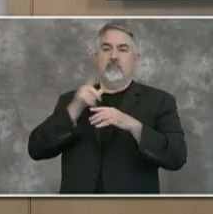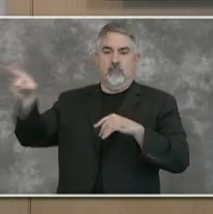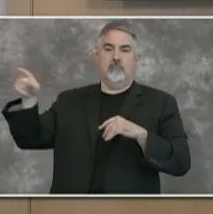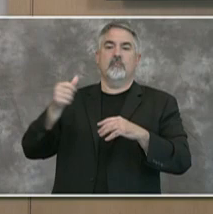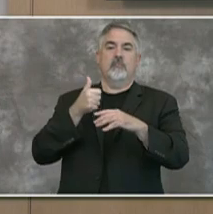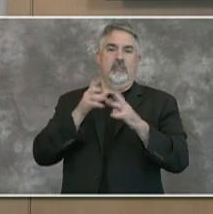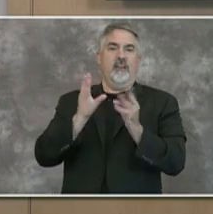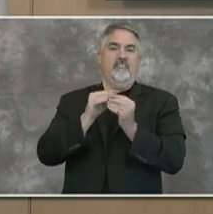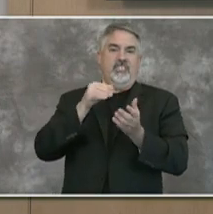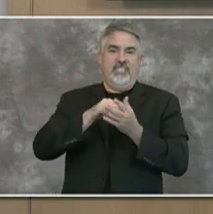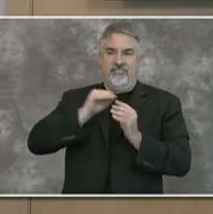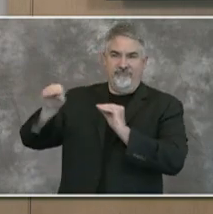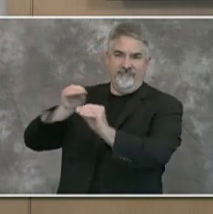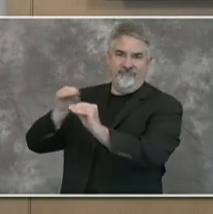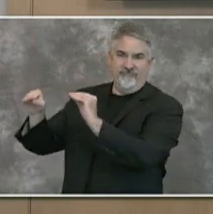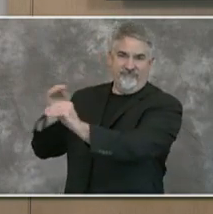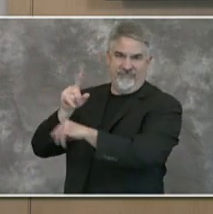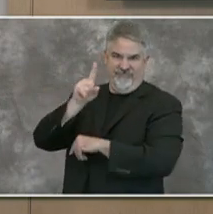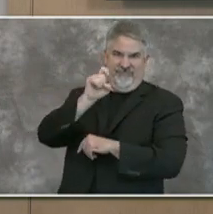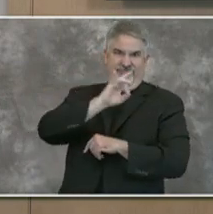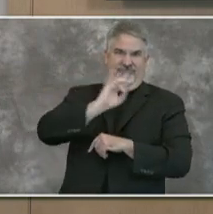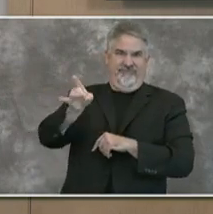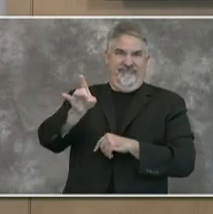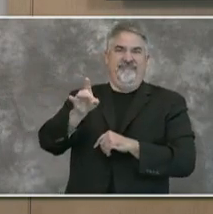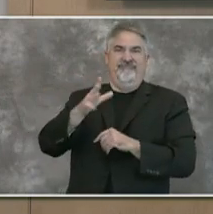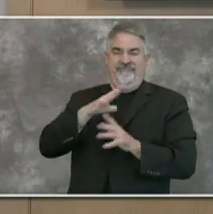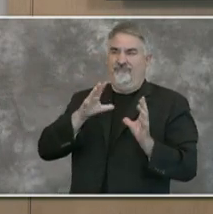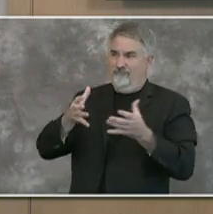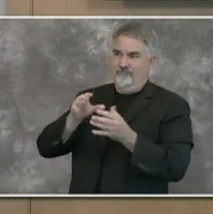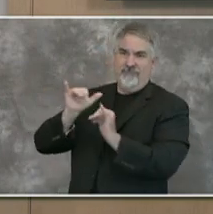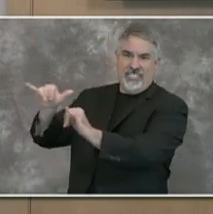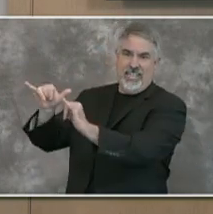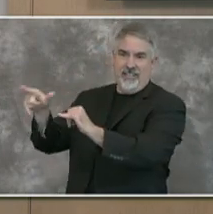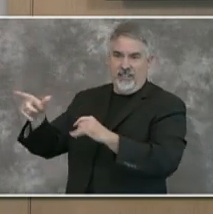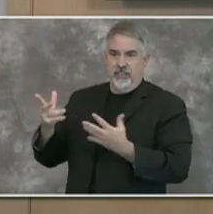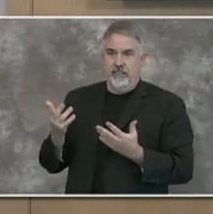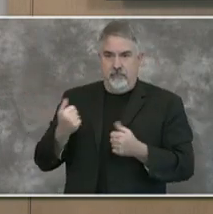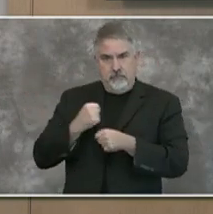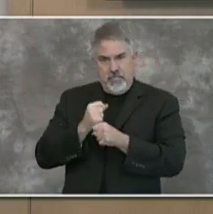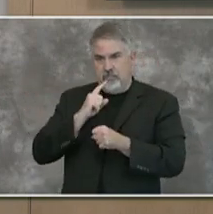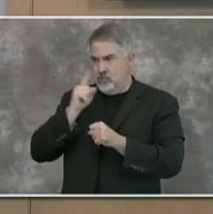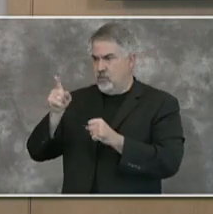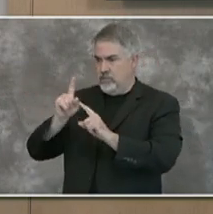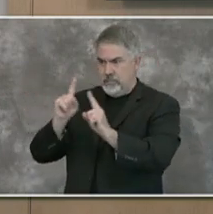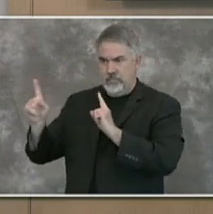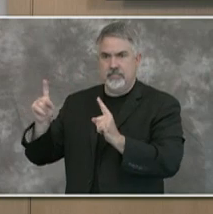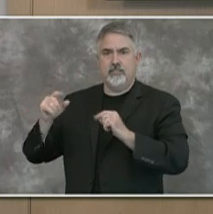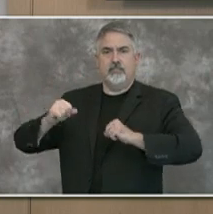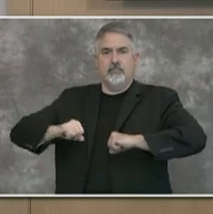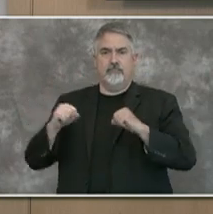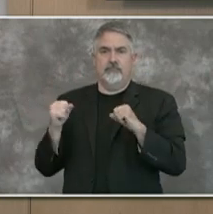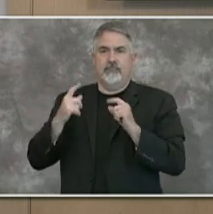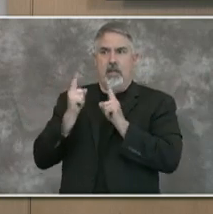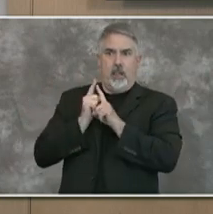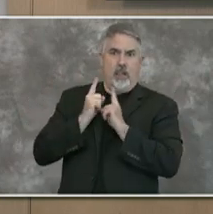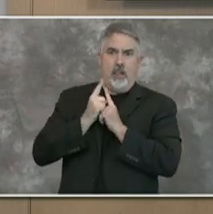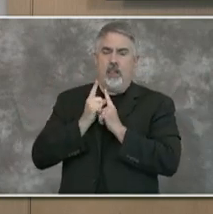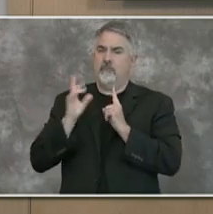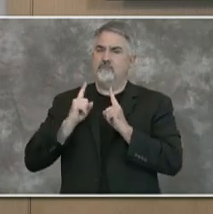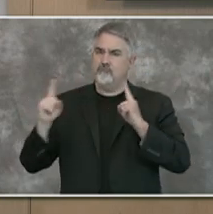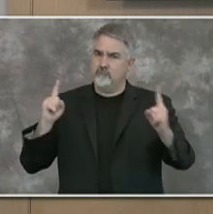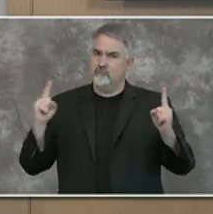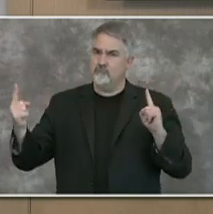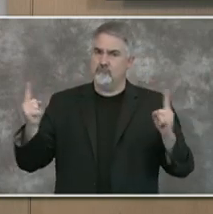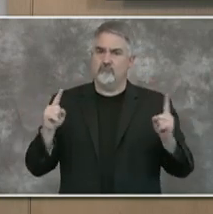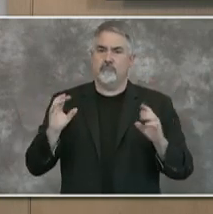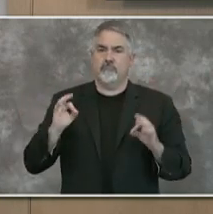aim of this is to ensure physical distancing for all of our unsheltered individuals. This follows the transfer of people from 2 Alpha Bridge